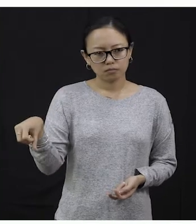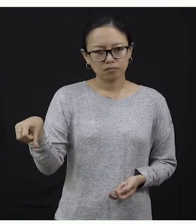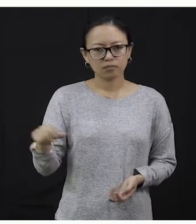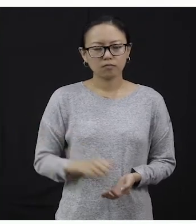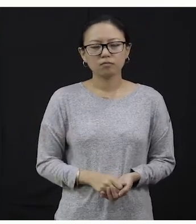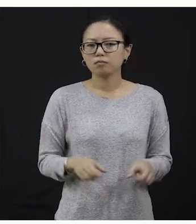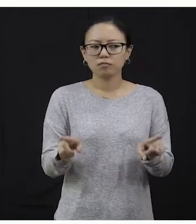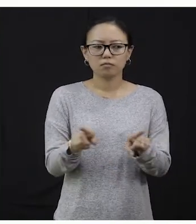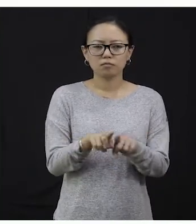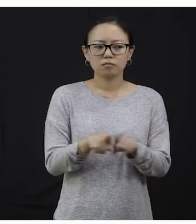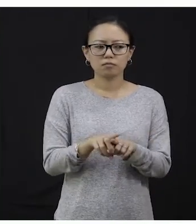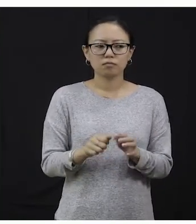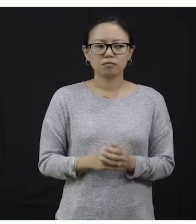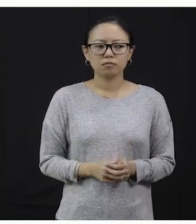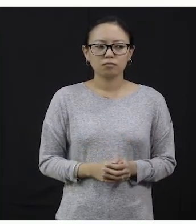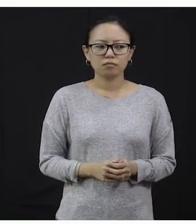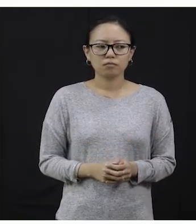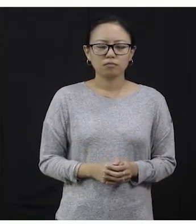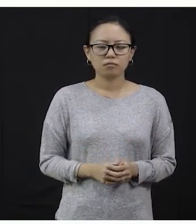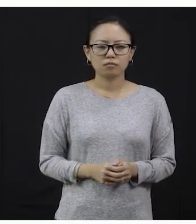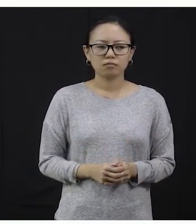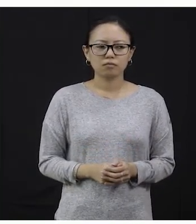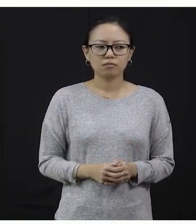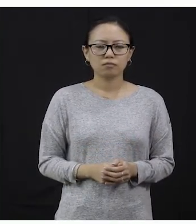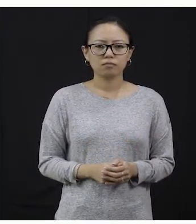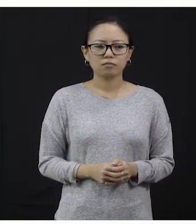example. So let me give you one example.